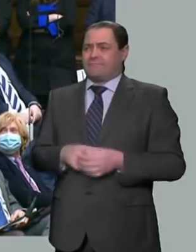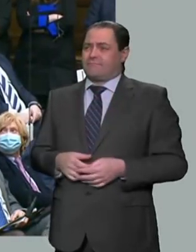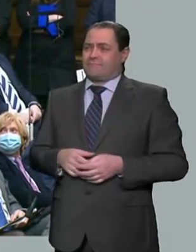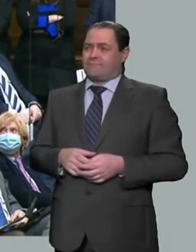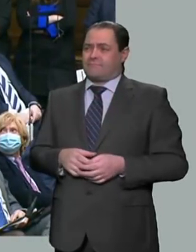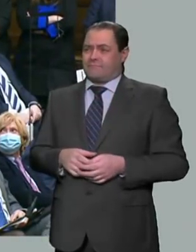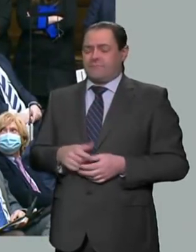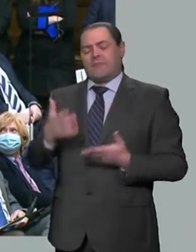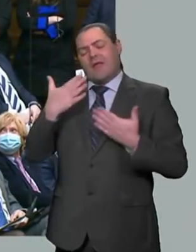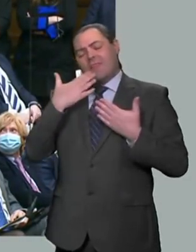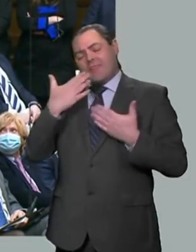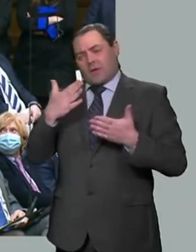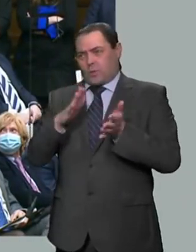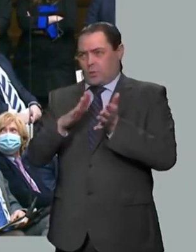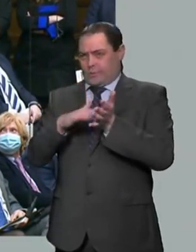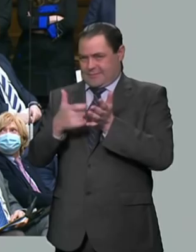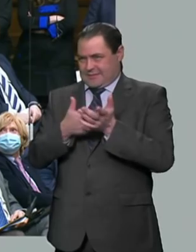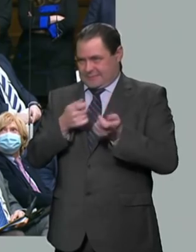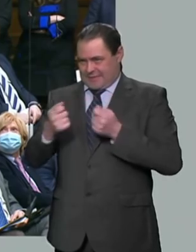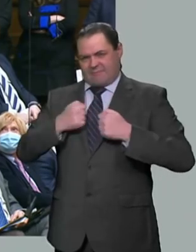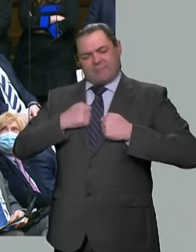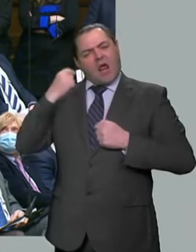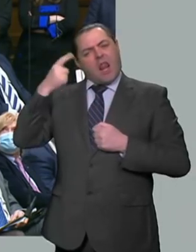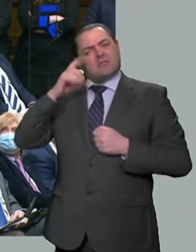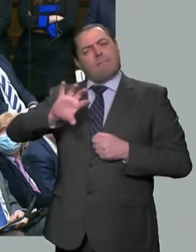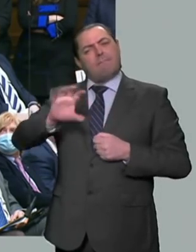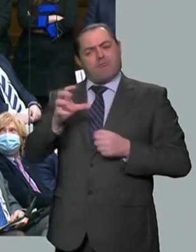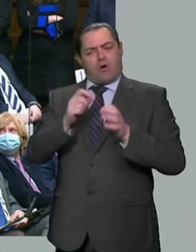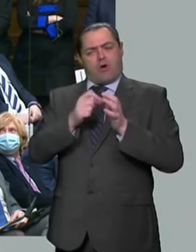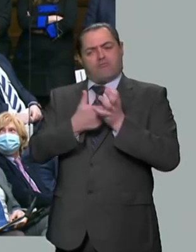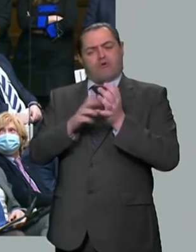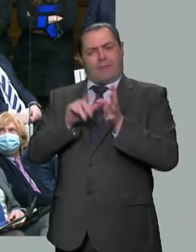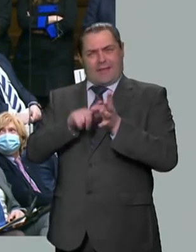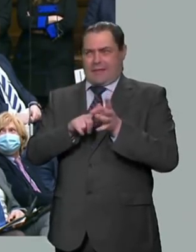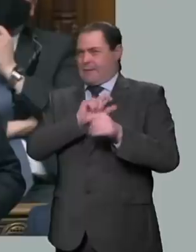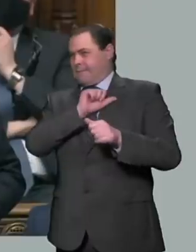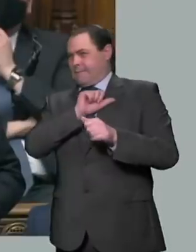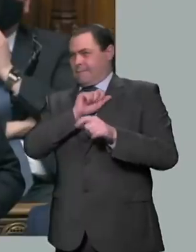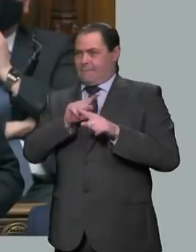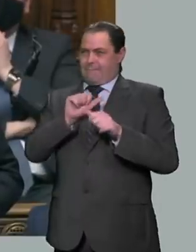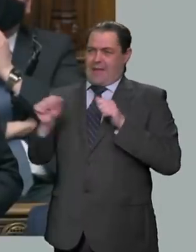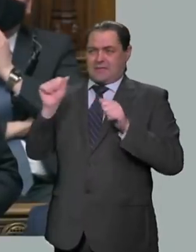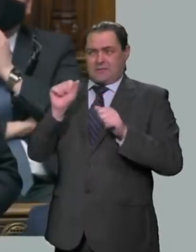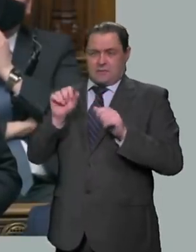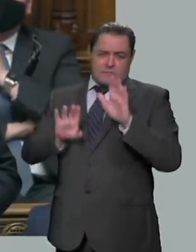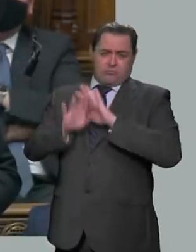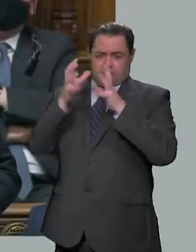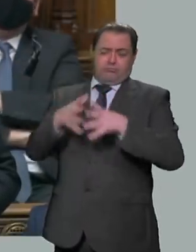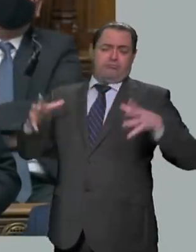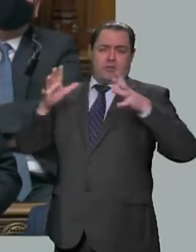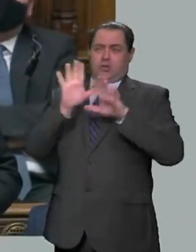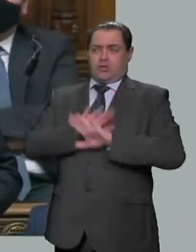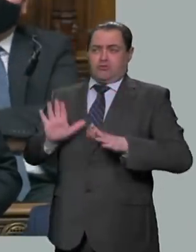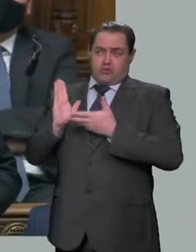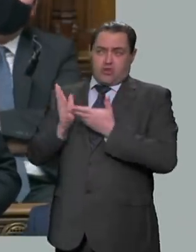Thank you, Mr. Speaker. The London Borough of Bromley has achieved the fastest and most significant improvement in children's services